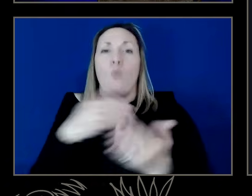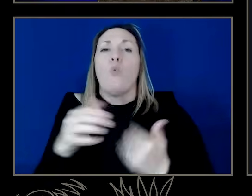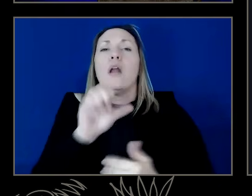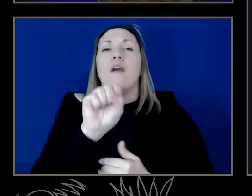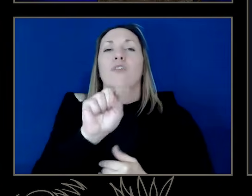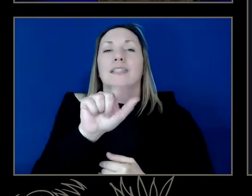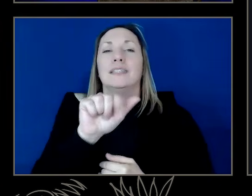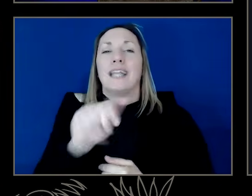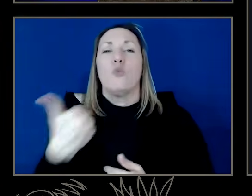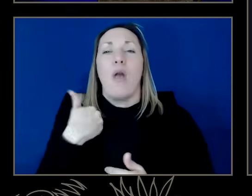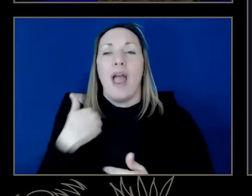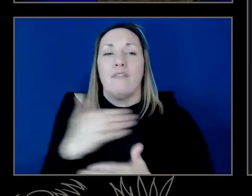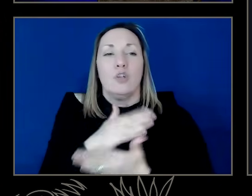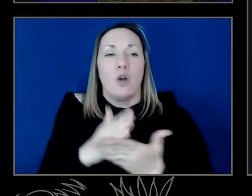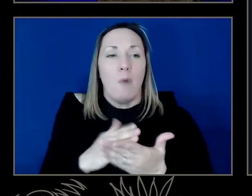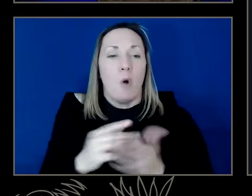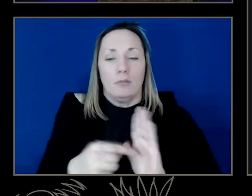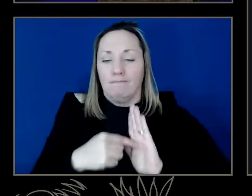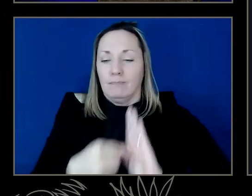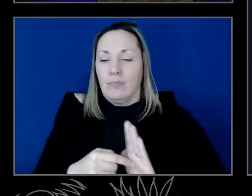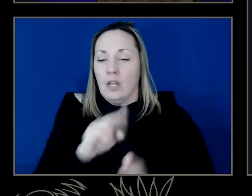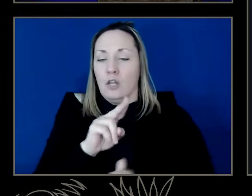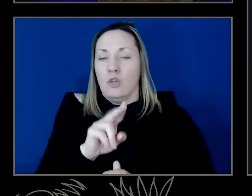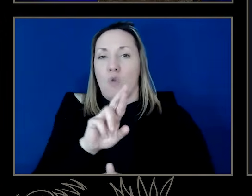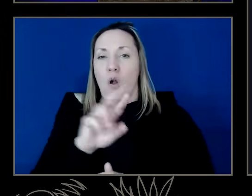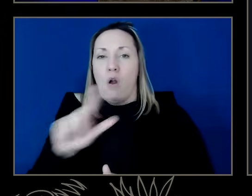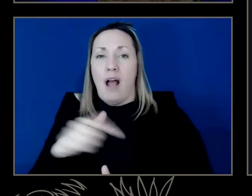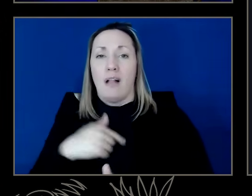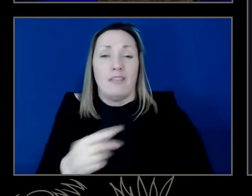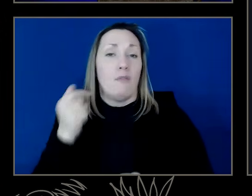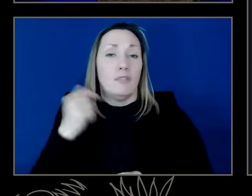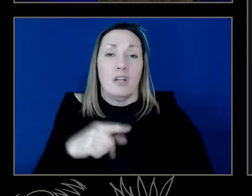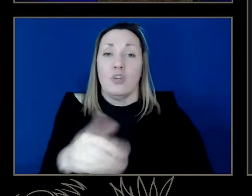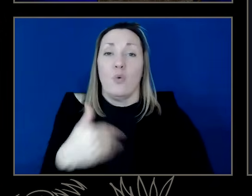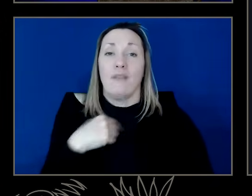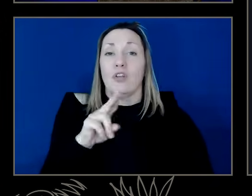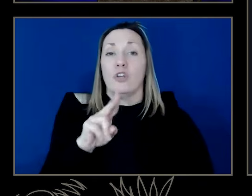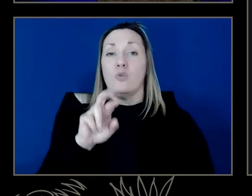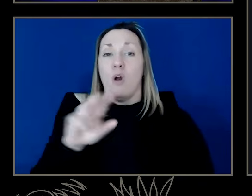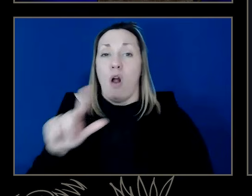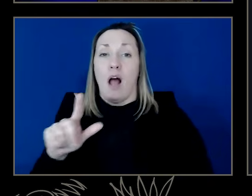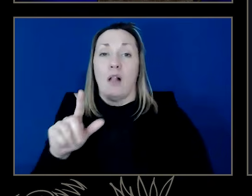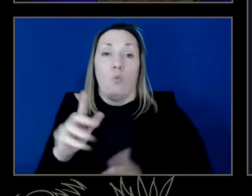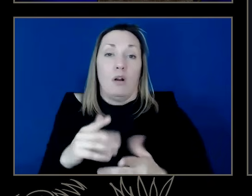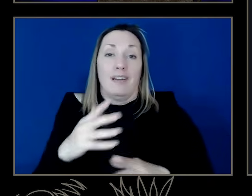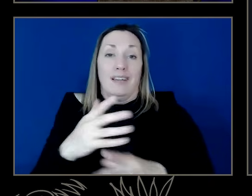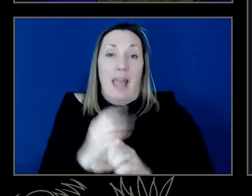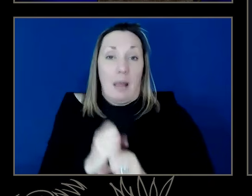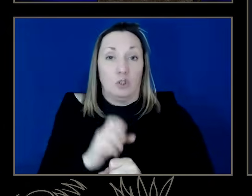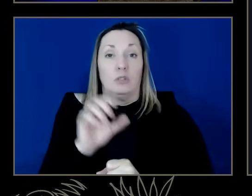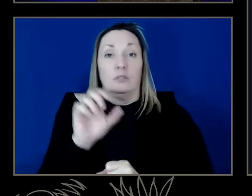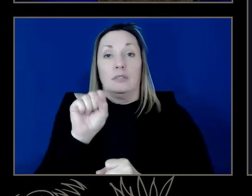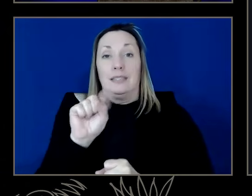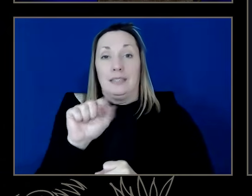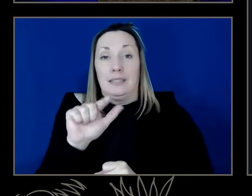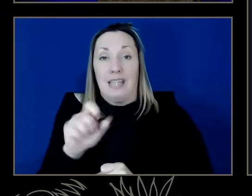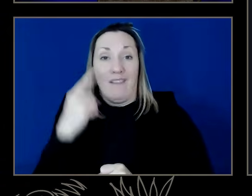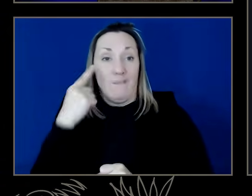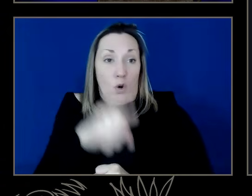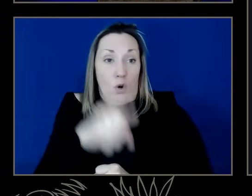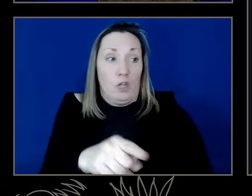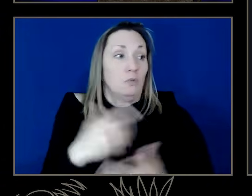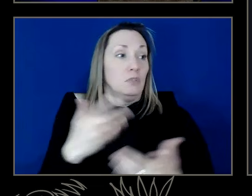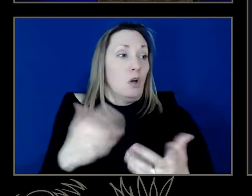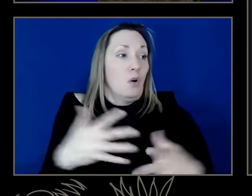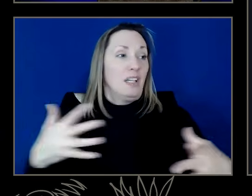have in your component, it reflects in the URL. And then all of a sudden, you have a URL where it captures the state for you. So